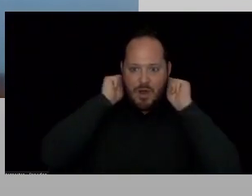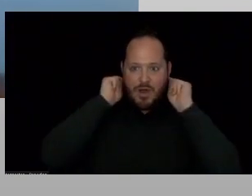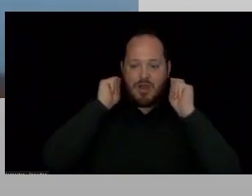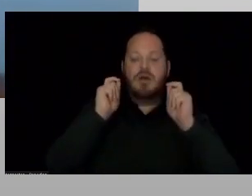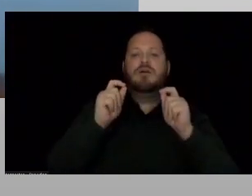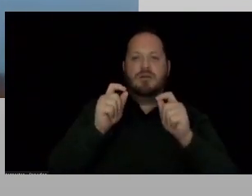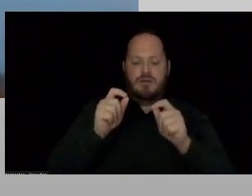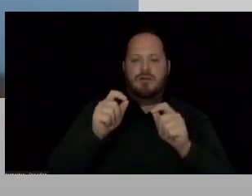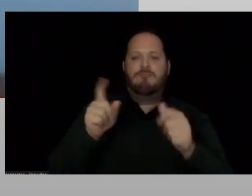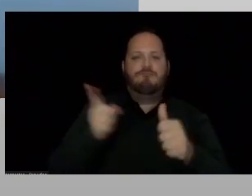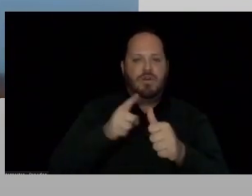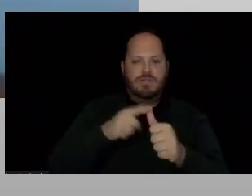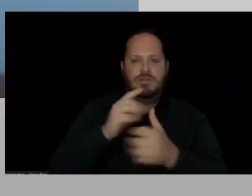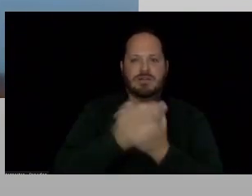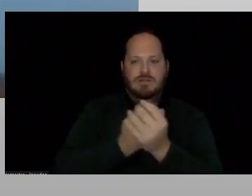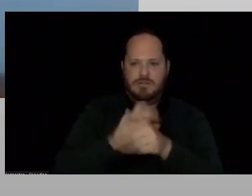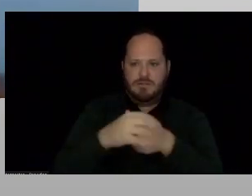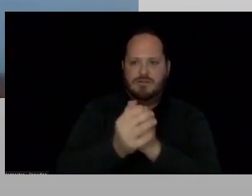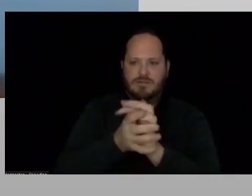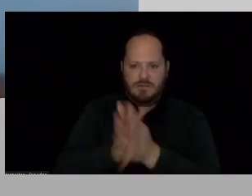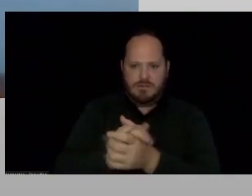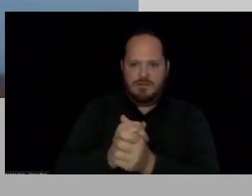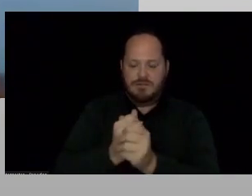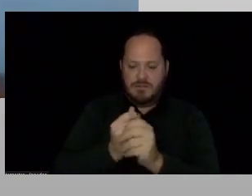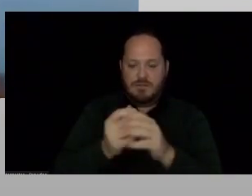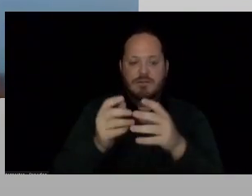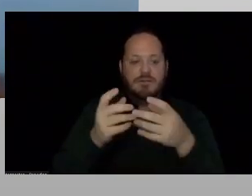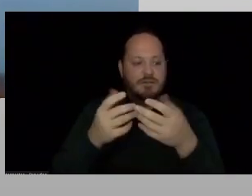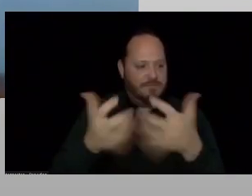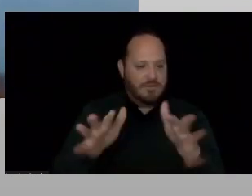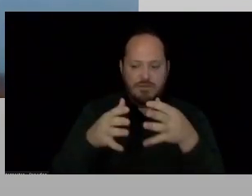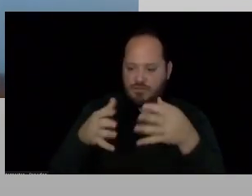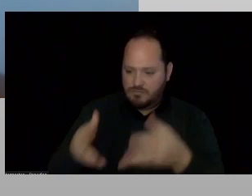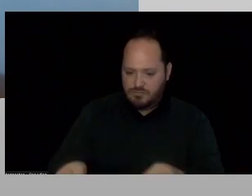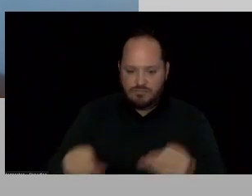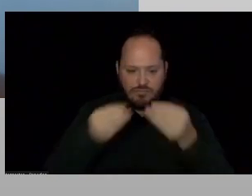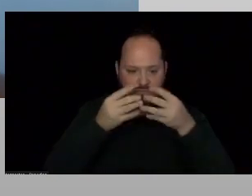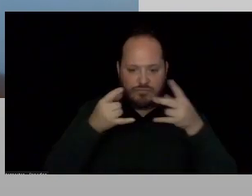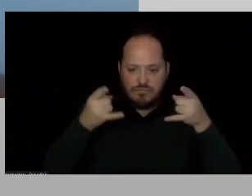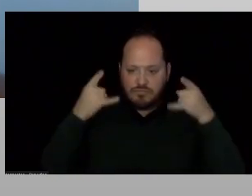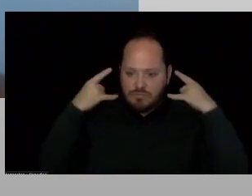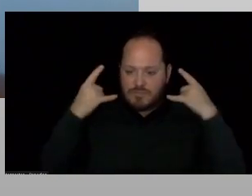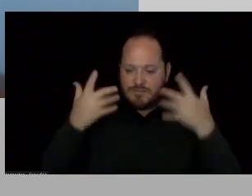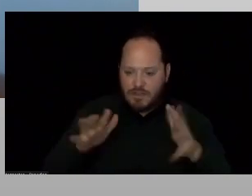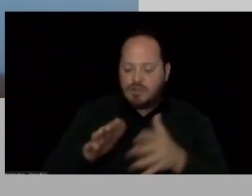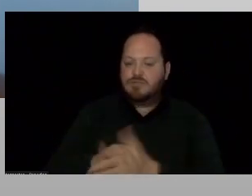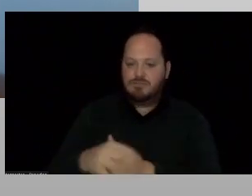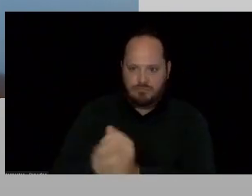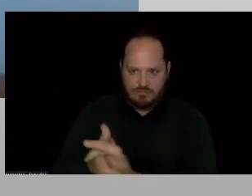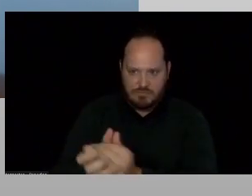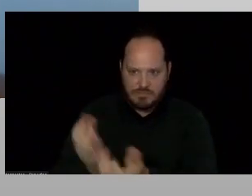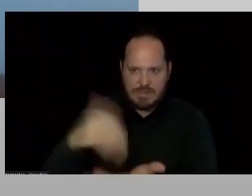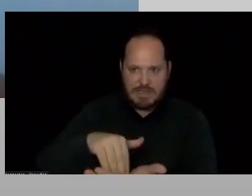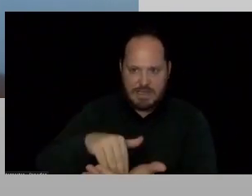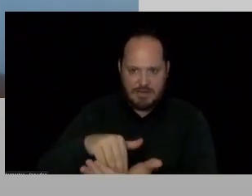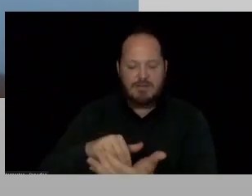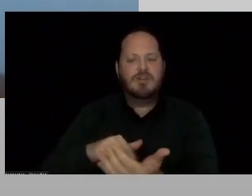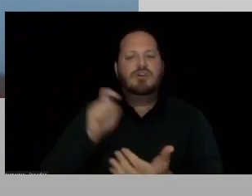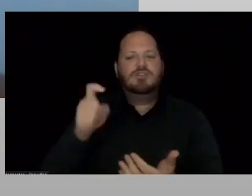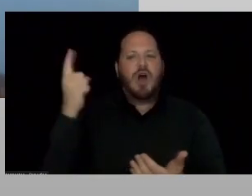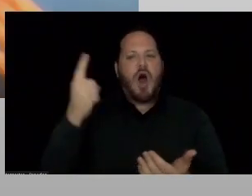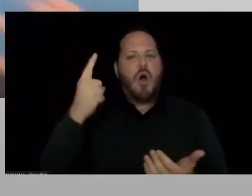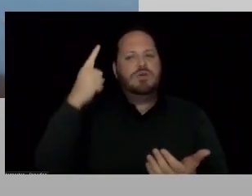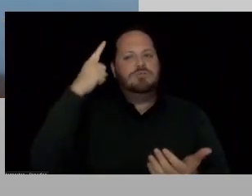of the face mask as contaminated always and something not to touch. And we're going to put some links on our website later today